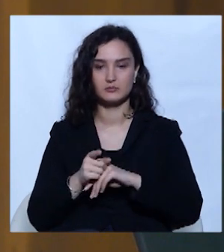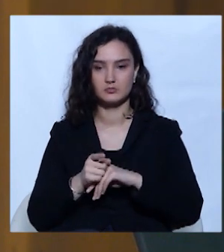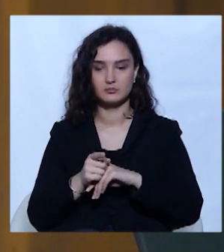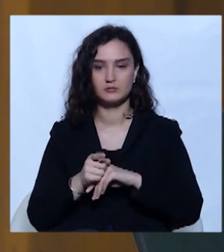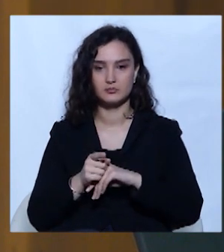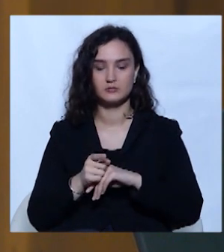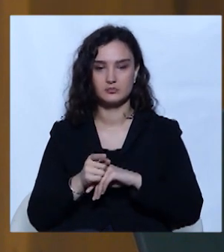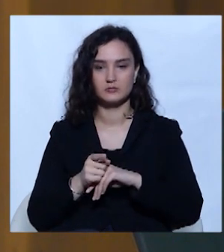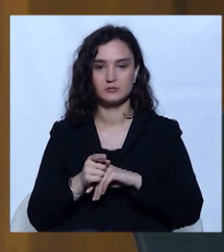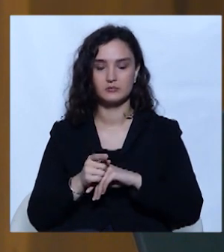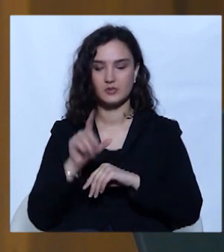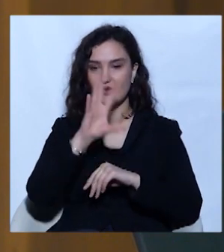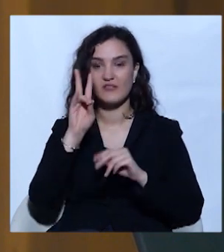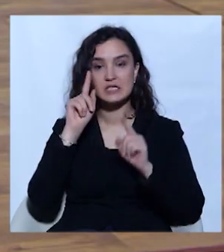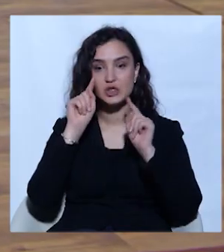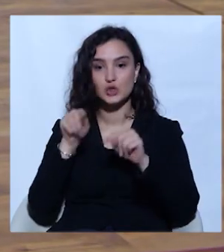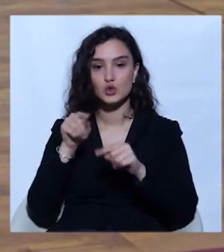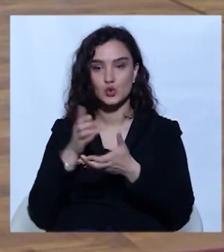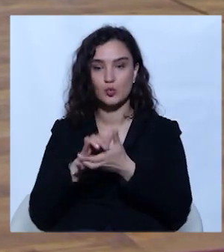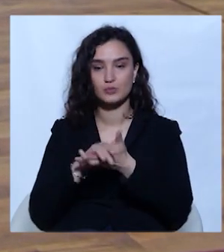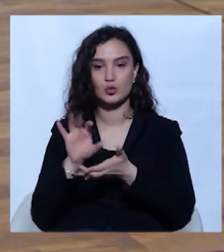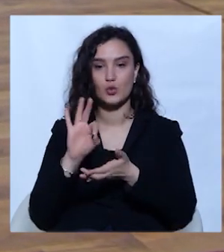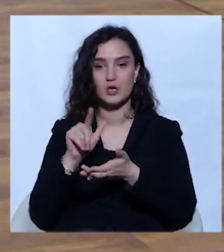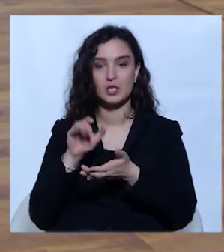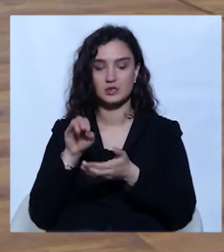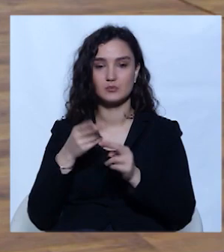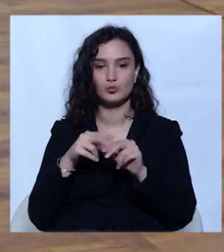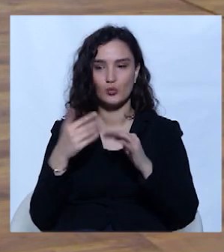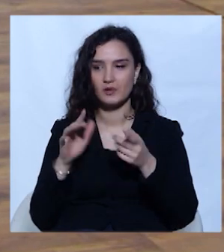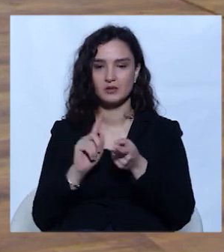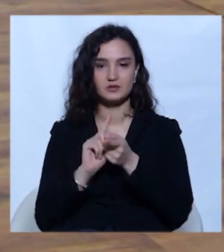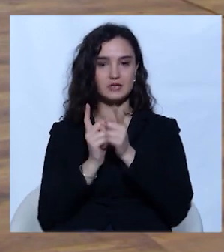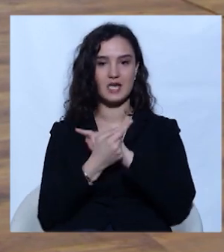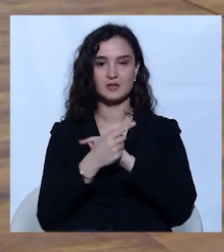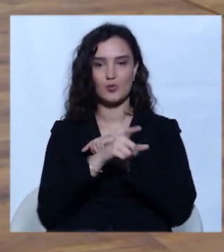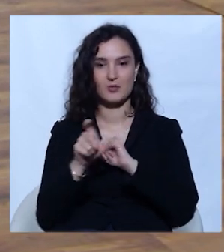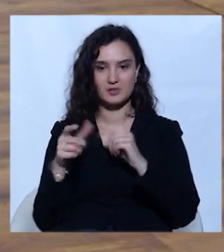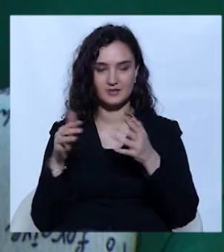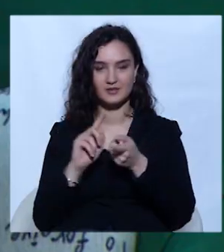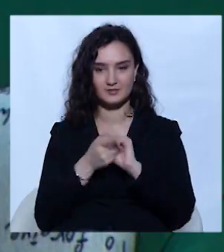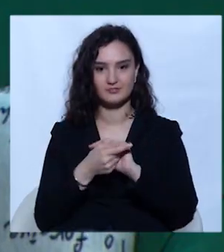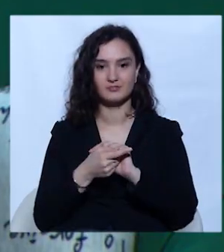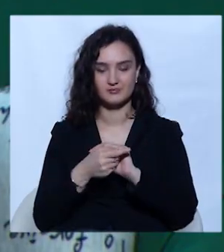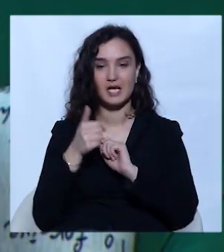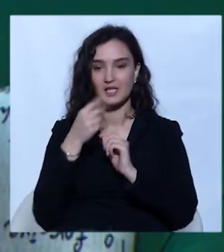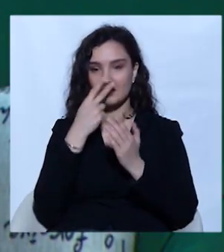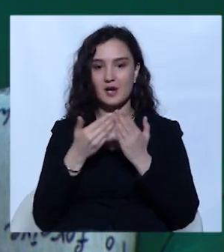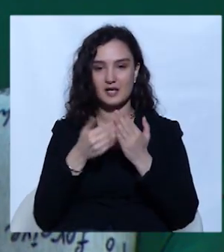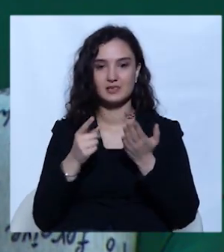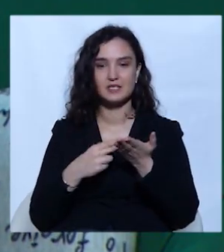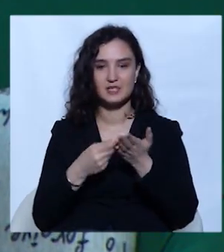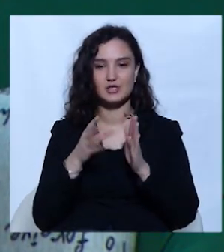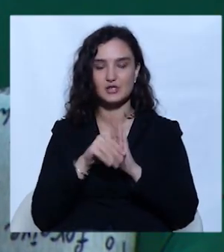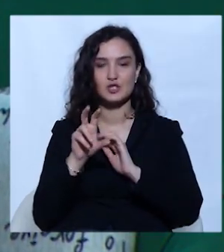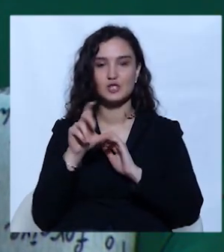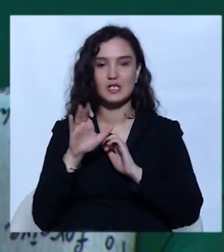by getting to know August. And so his presence transforms them. Yeah, and a good example of this in the book is